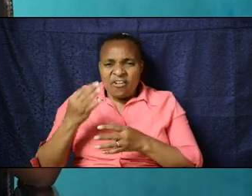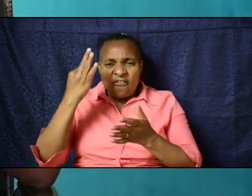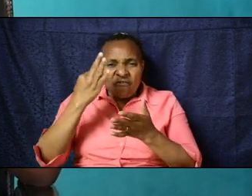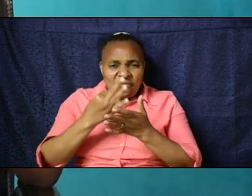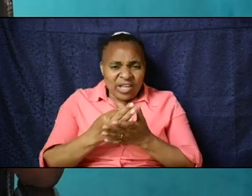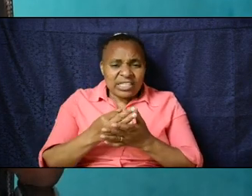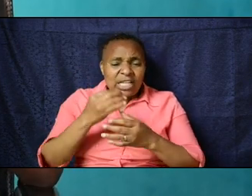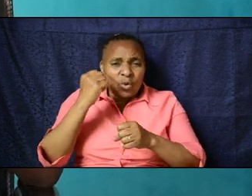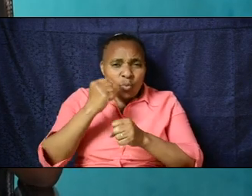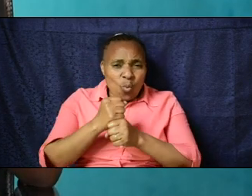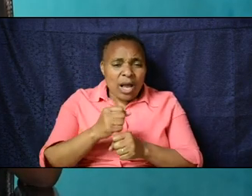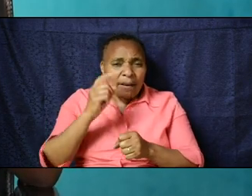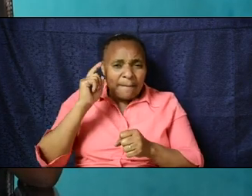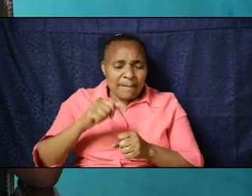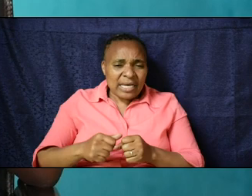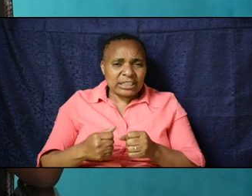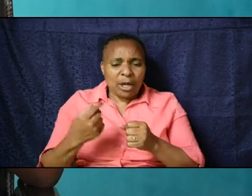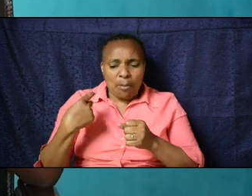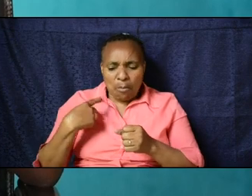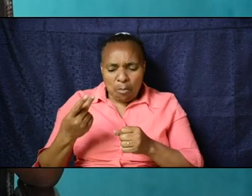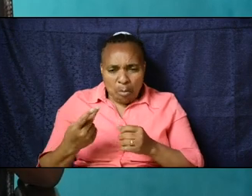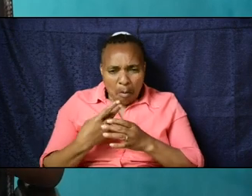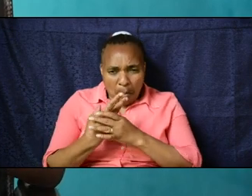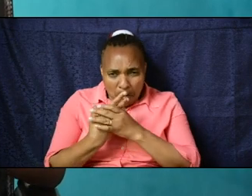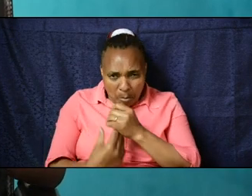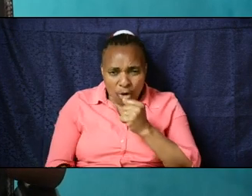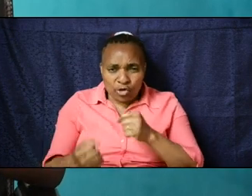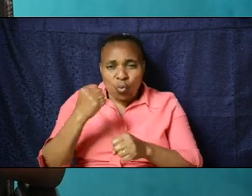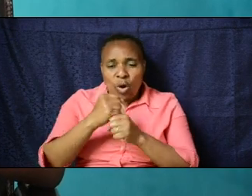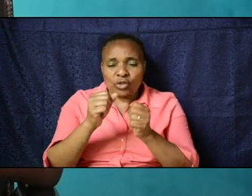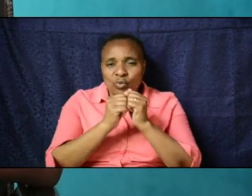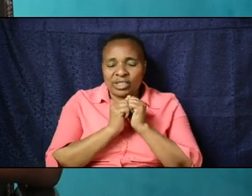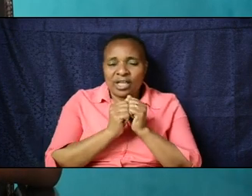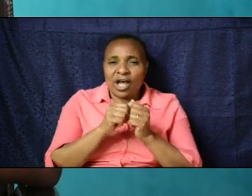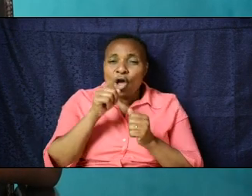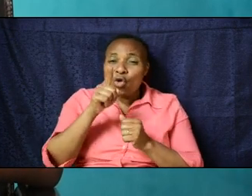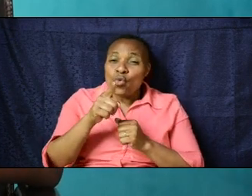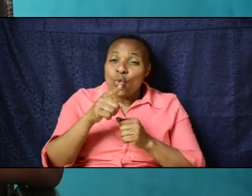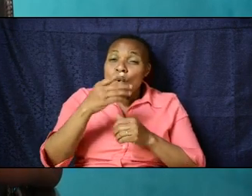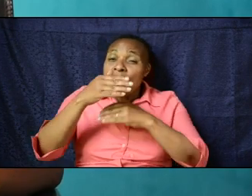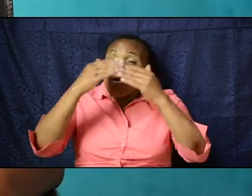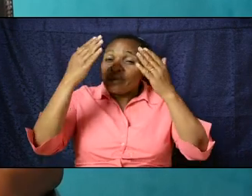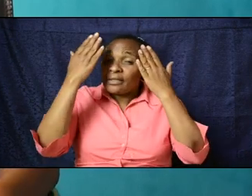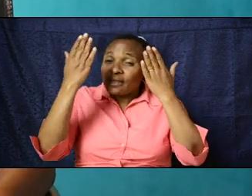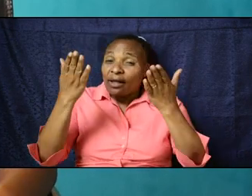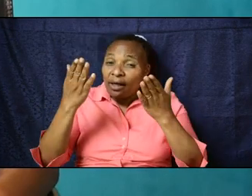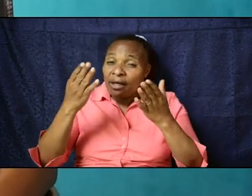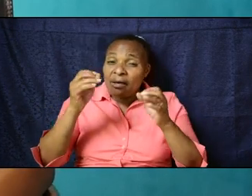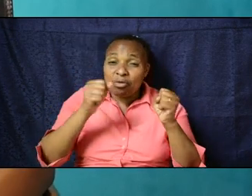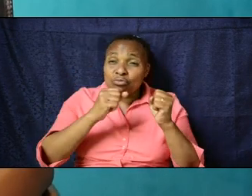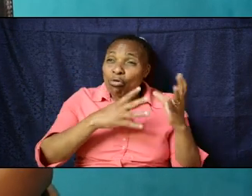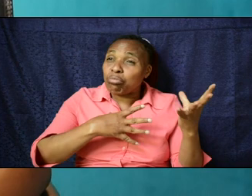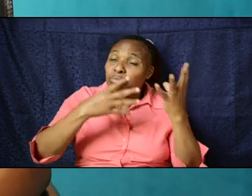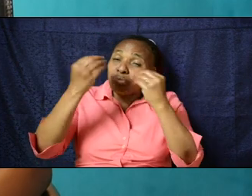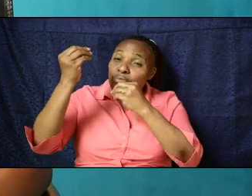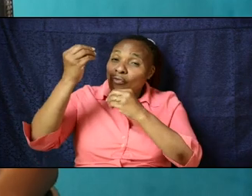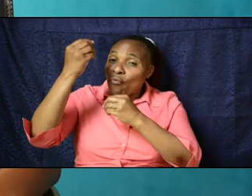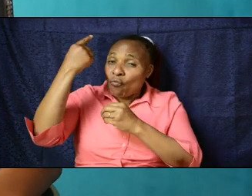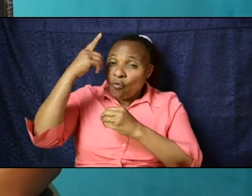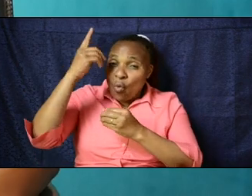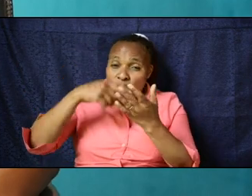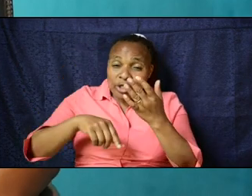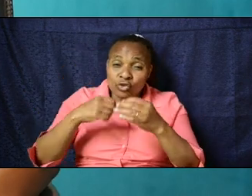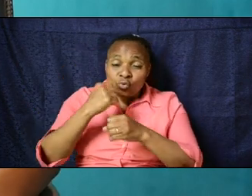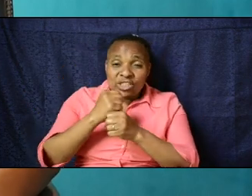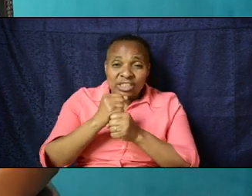to go hand in hand. They have to go hand in hand. Mm-hmm. But for you to be in heaven, you will not go there because of what you did. You gave people